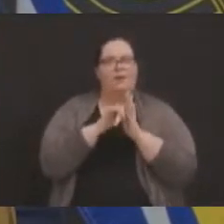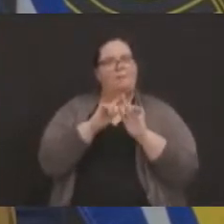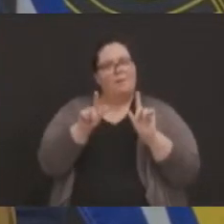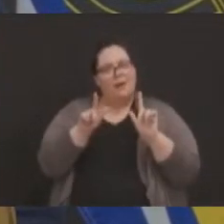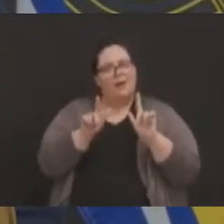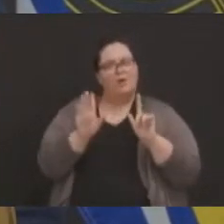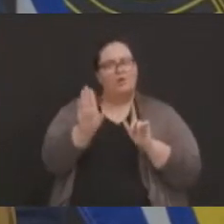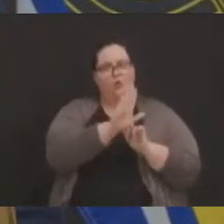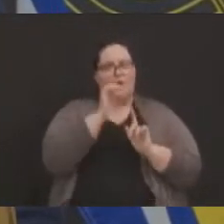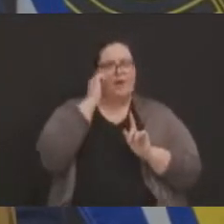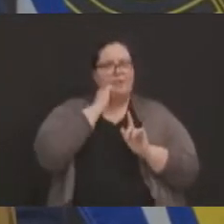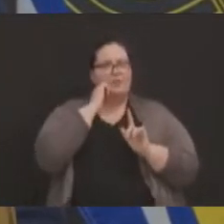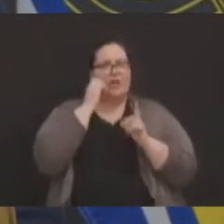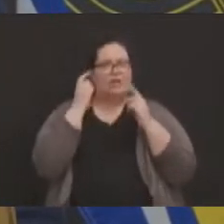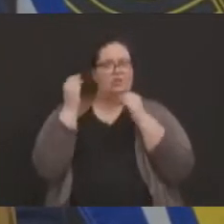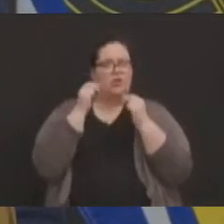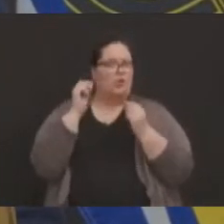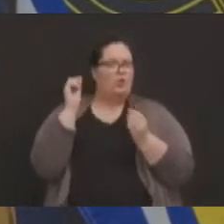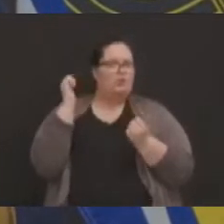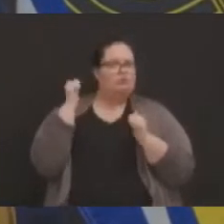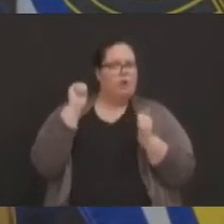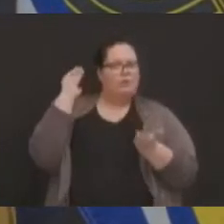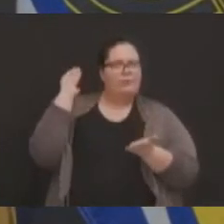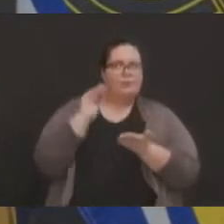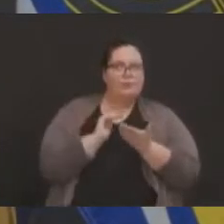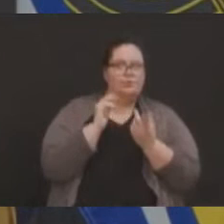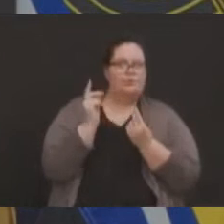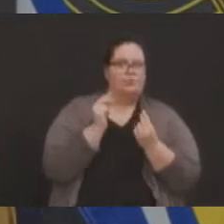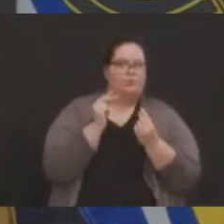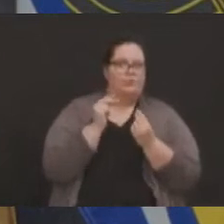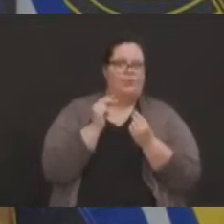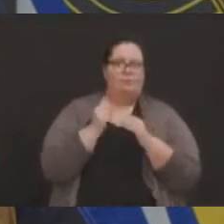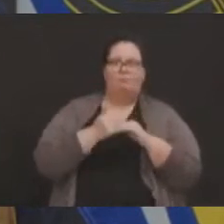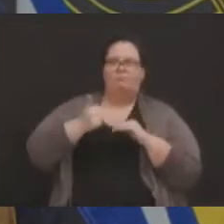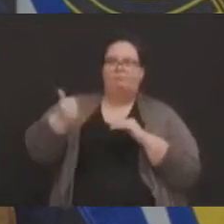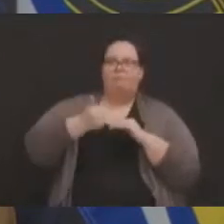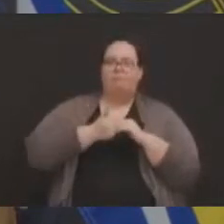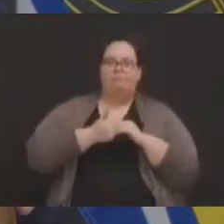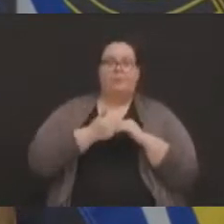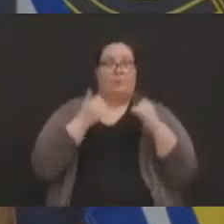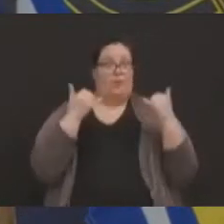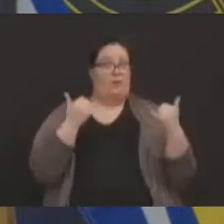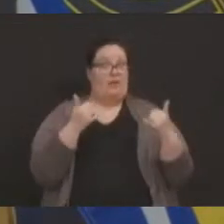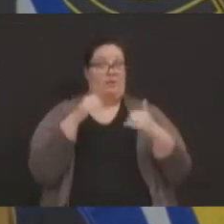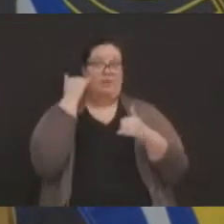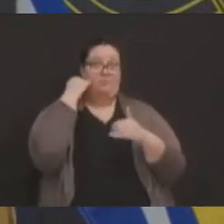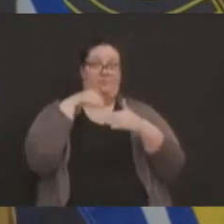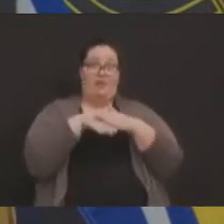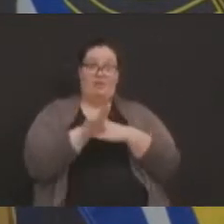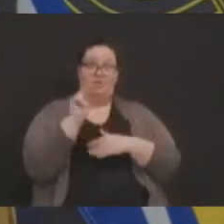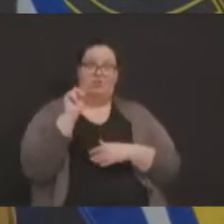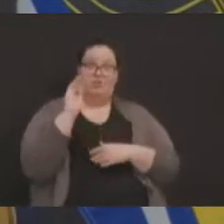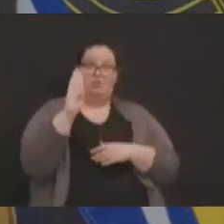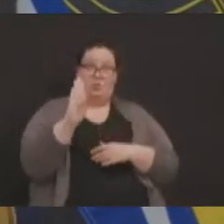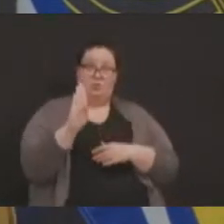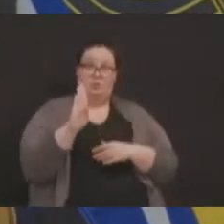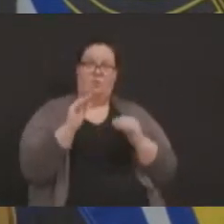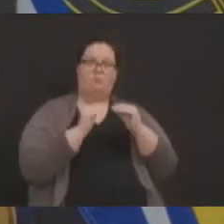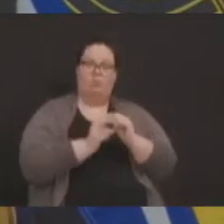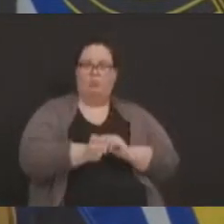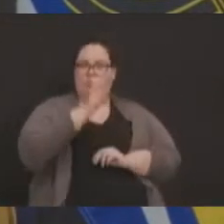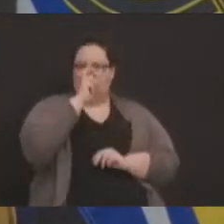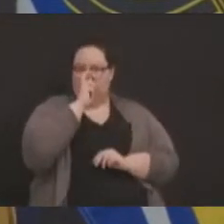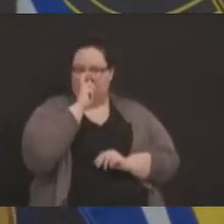restricted further. Everyone entering our province must self-isolate for 14 days. There